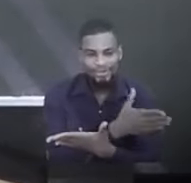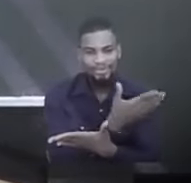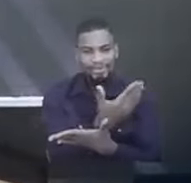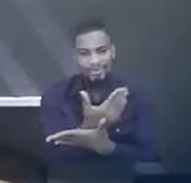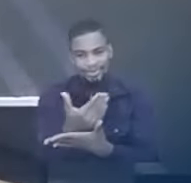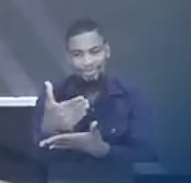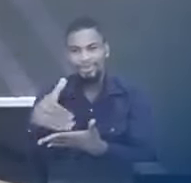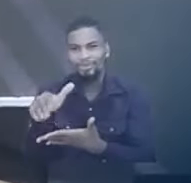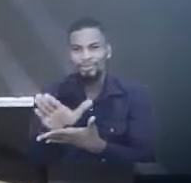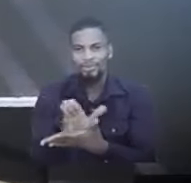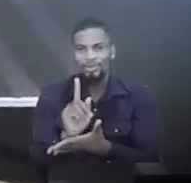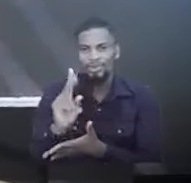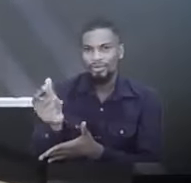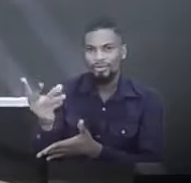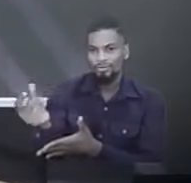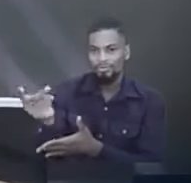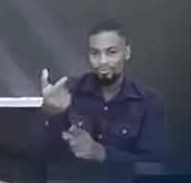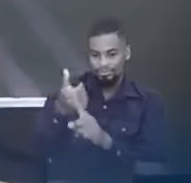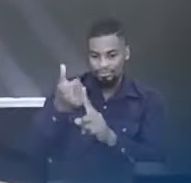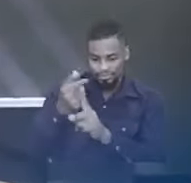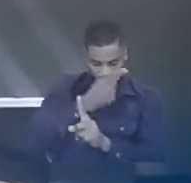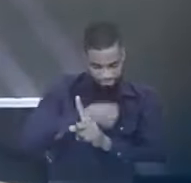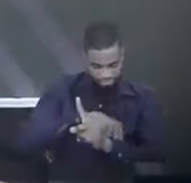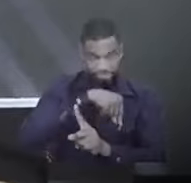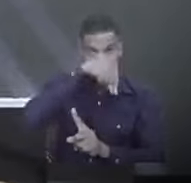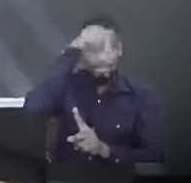picking up the prayer again, and we pray. And so